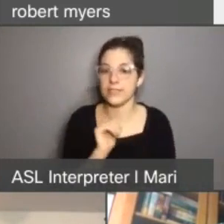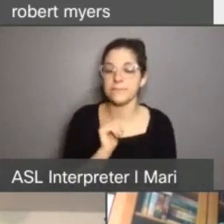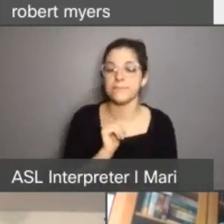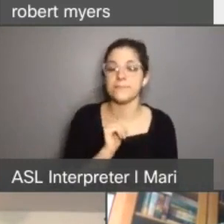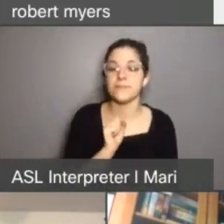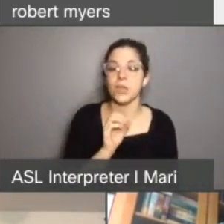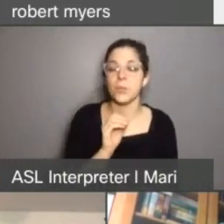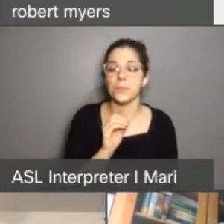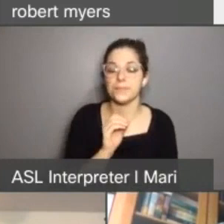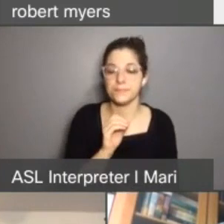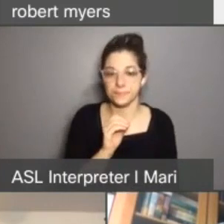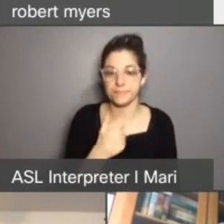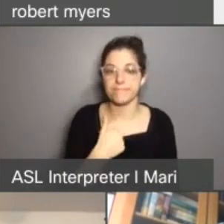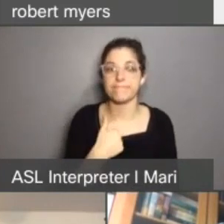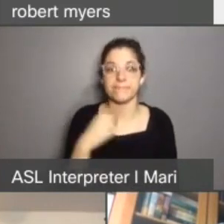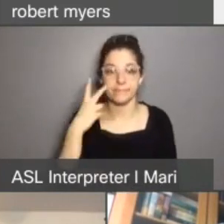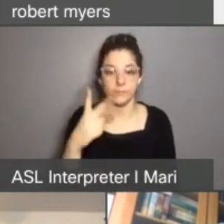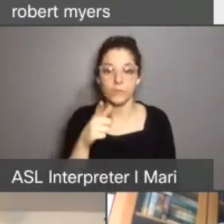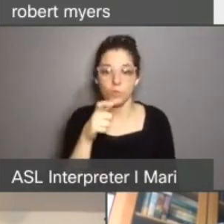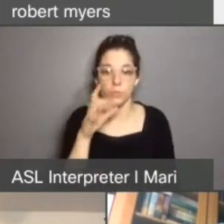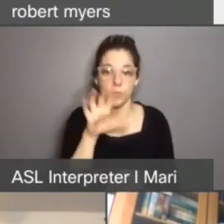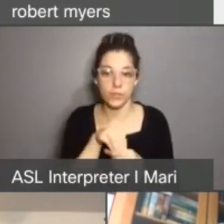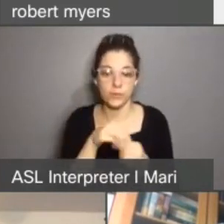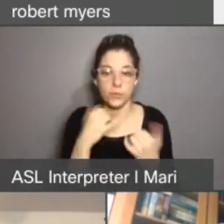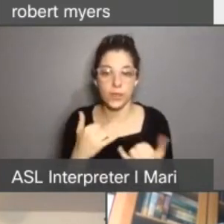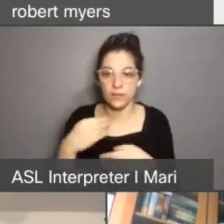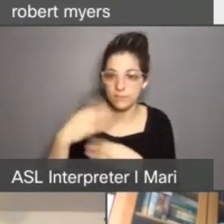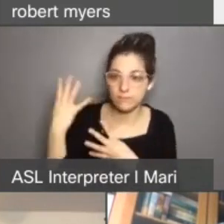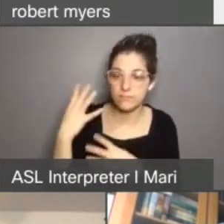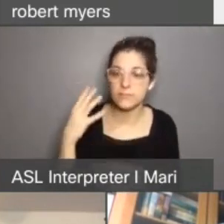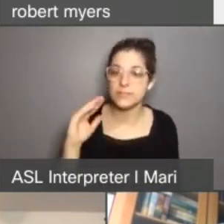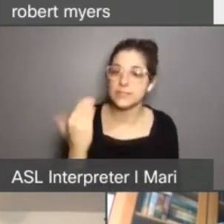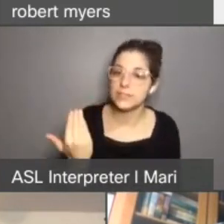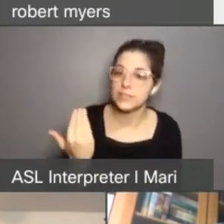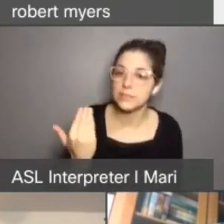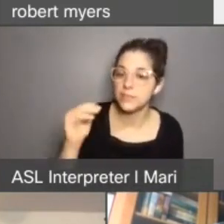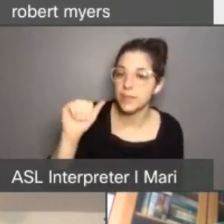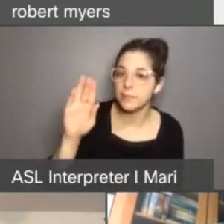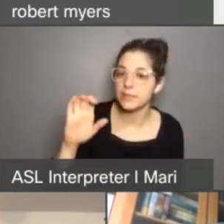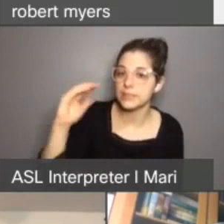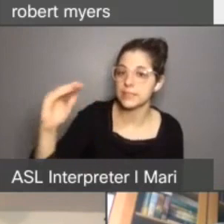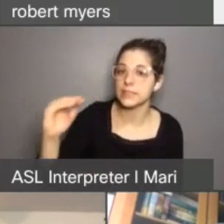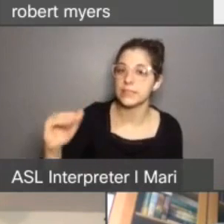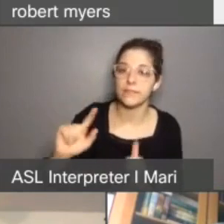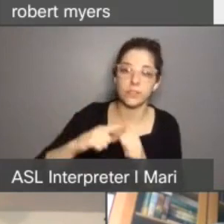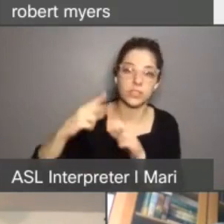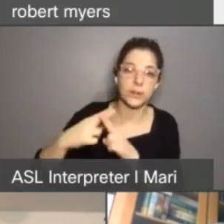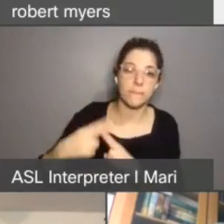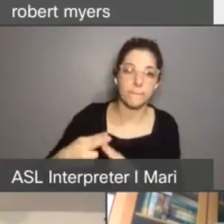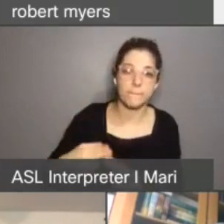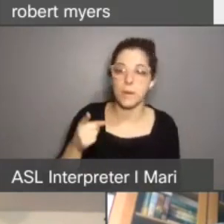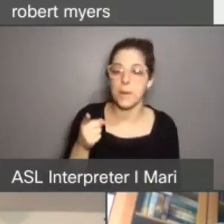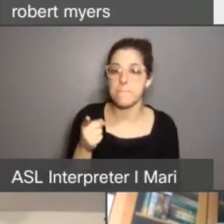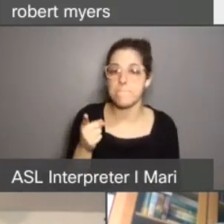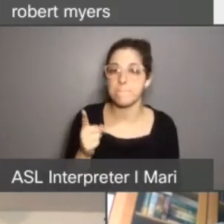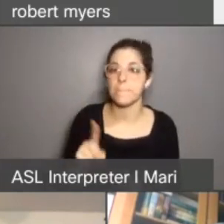So I am able to see who's participating today, and it seems to be alphabetical by first name. So it